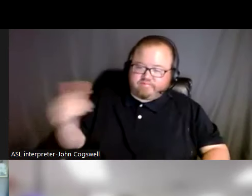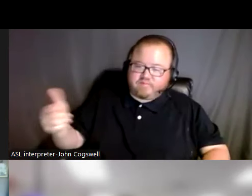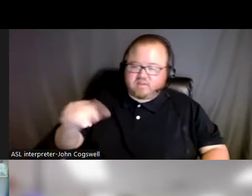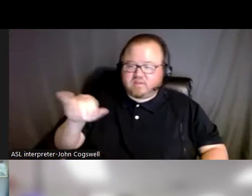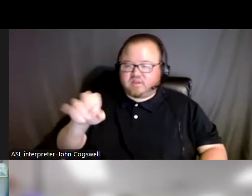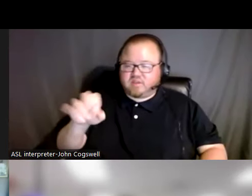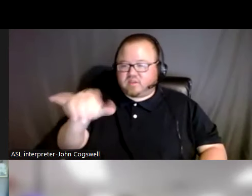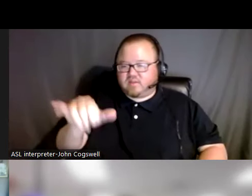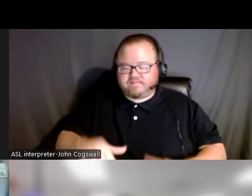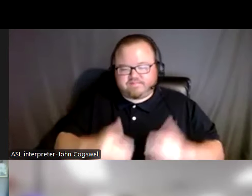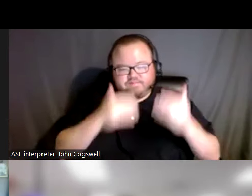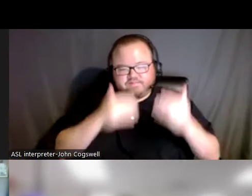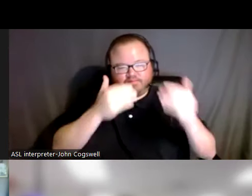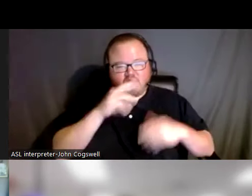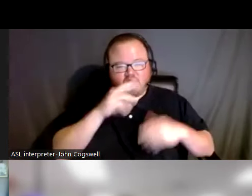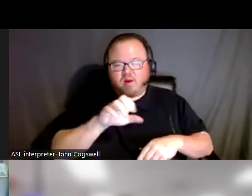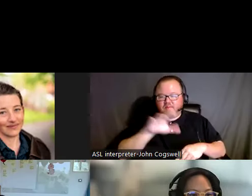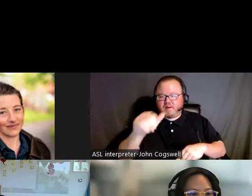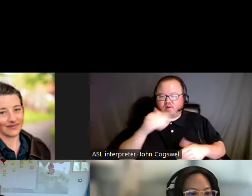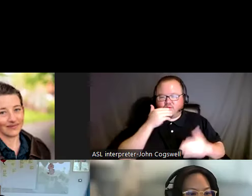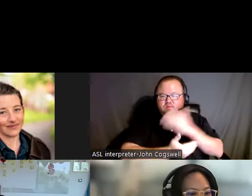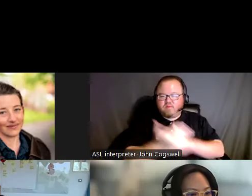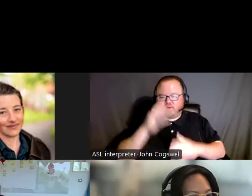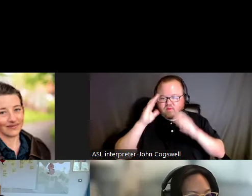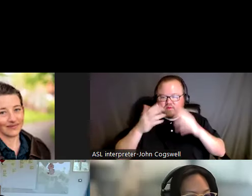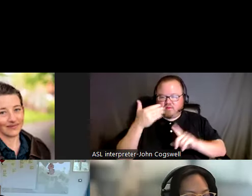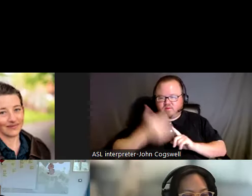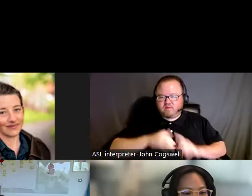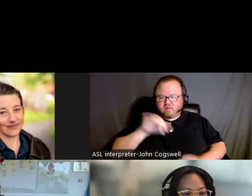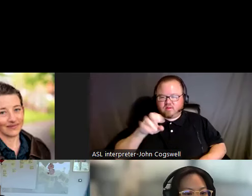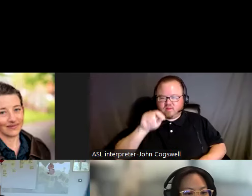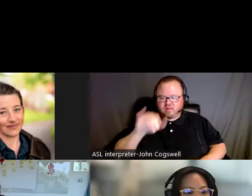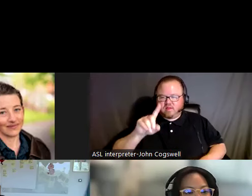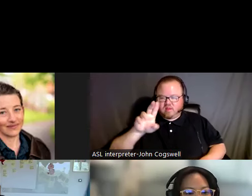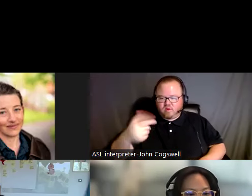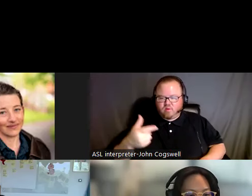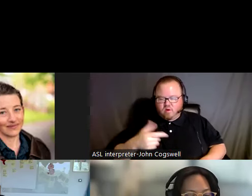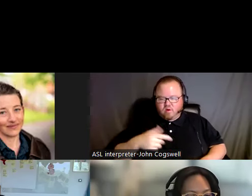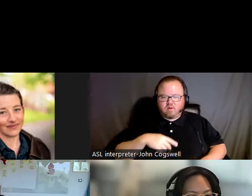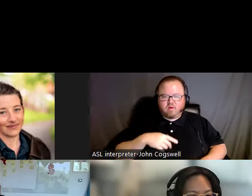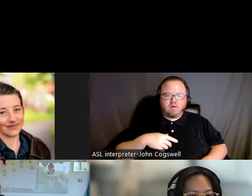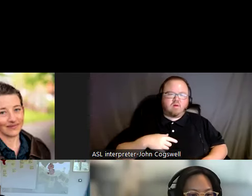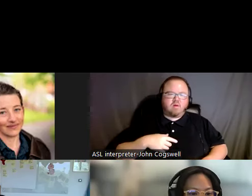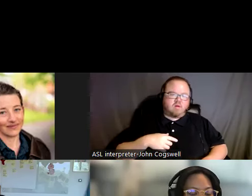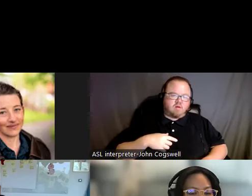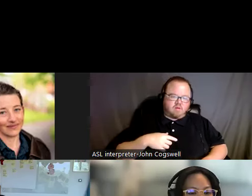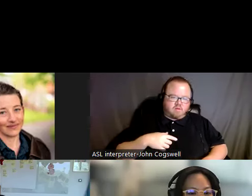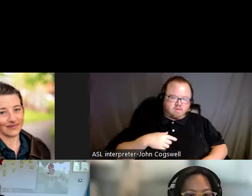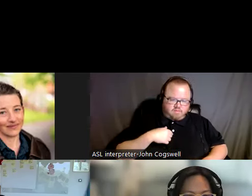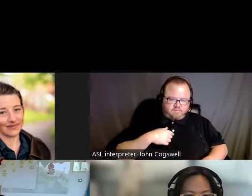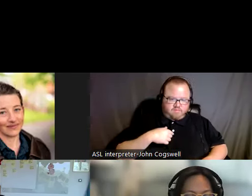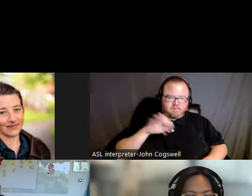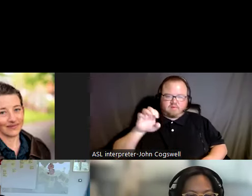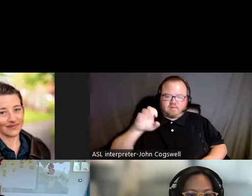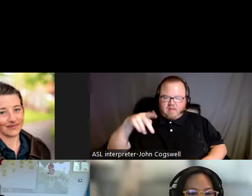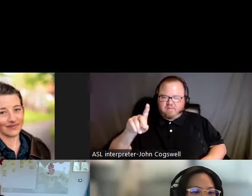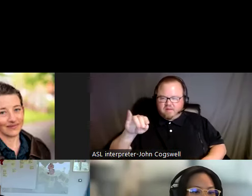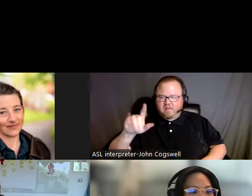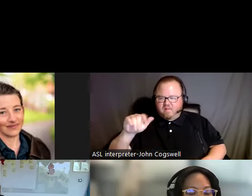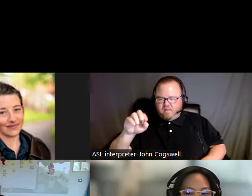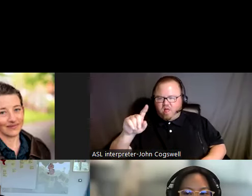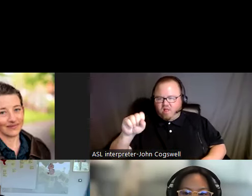Great. Thank you, Rebecca. Good morning, everyone. Yes, my name is Jenny Duong. I'm an epidemiologist with Riverside University Health System Public